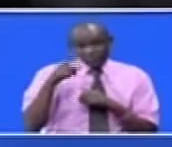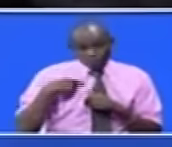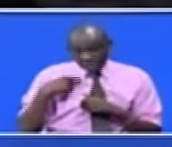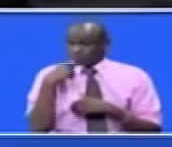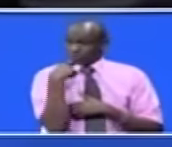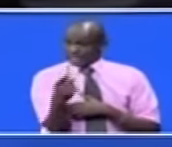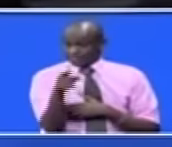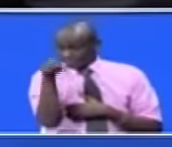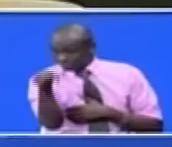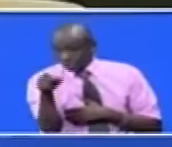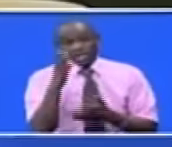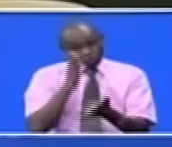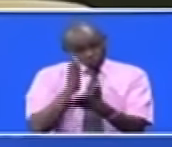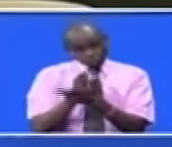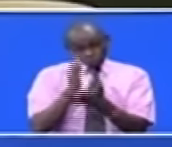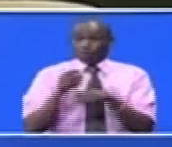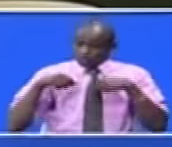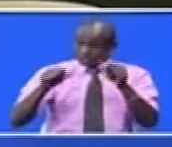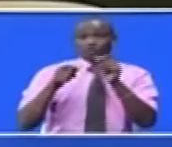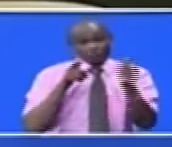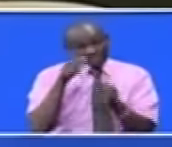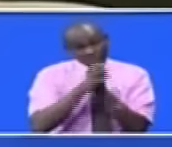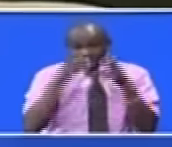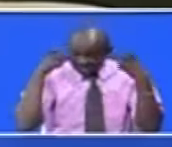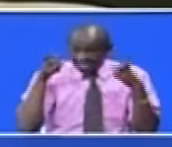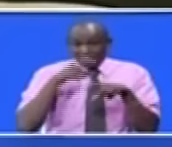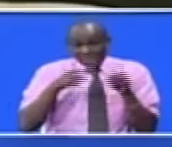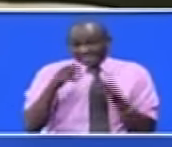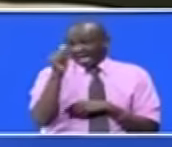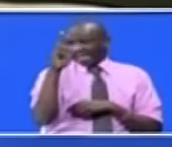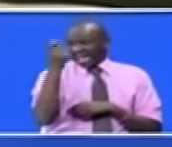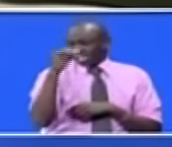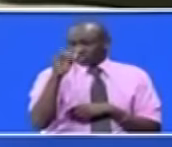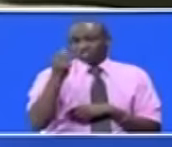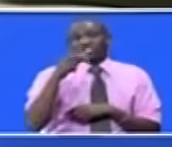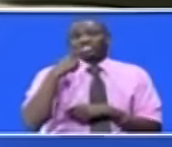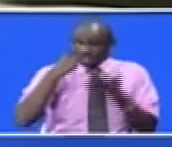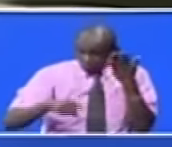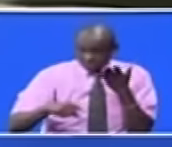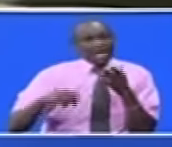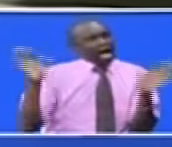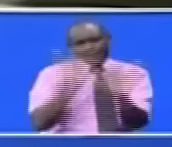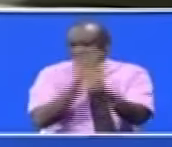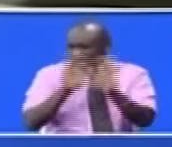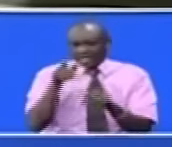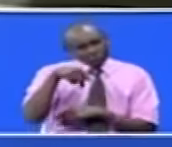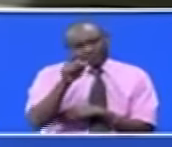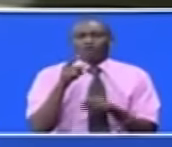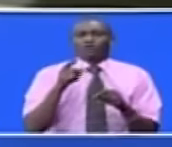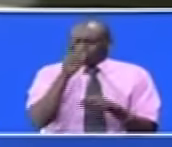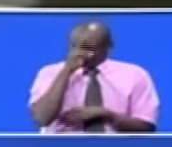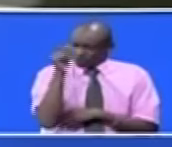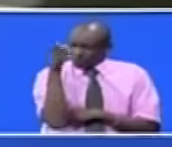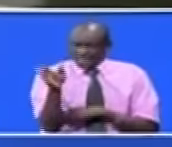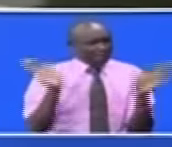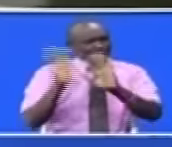combat the enemy were dismissed by Deputy Inspector General of Police Samuel Arachi and Acting Deputy Inspector General of Police Joel Kitili, who advised the